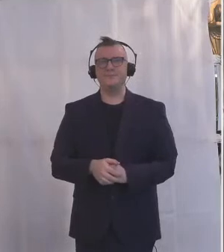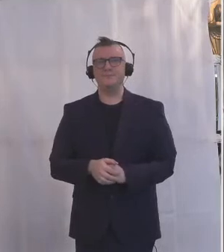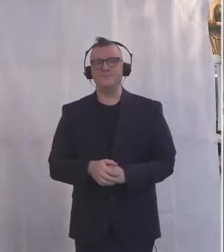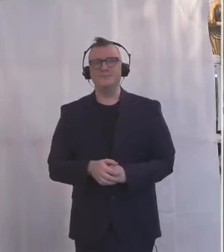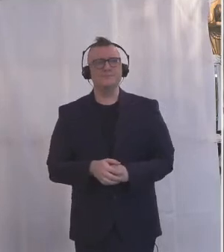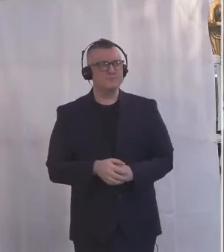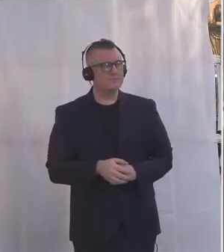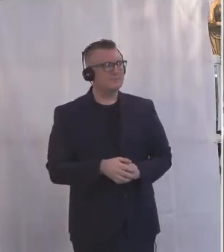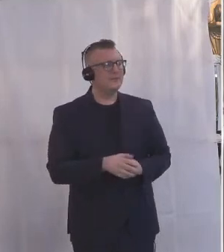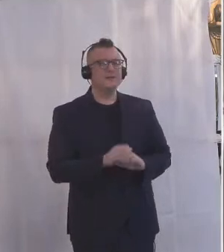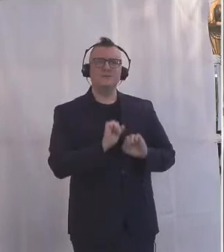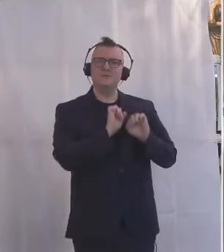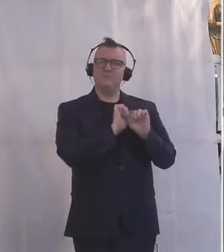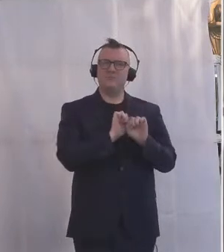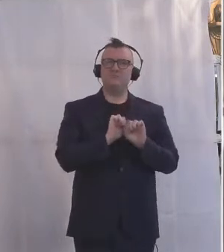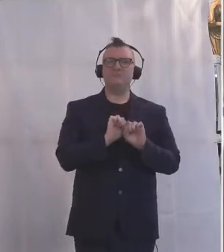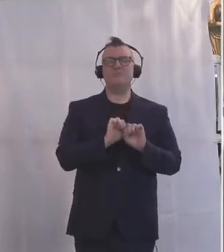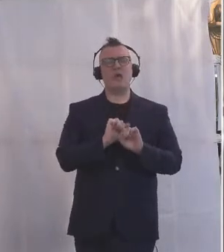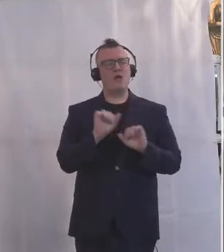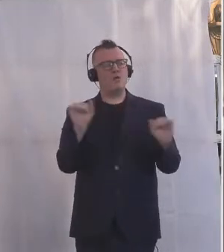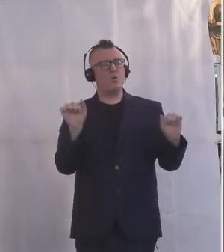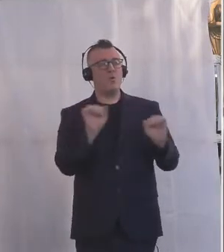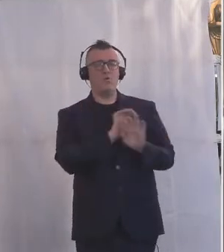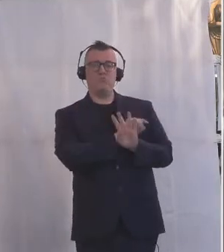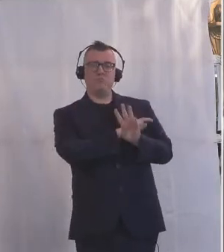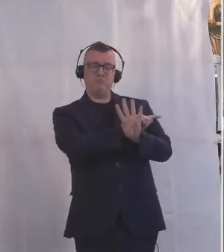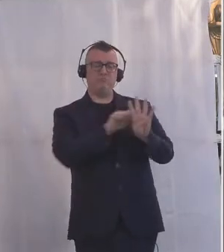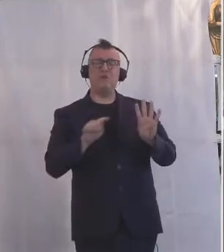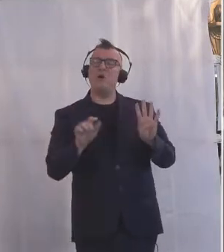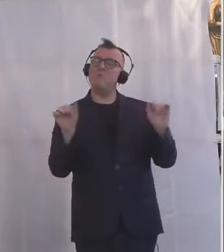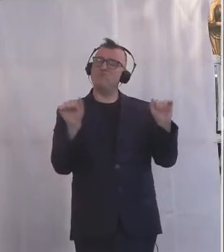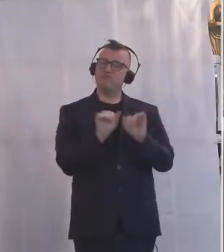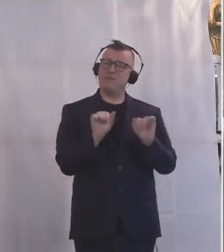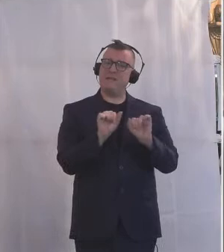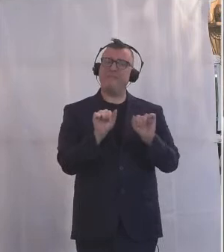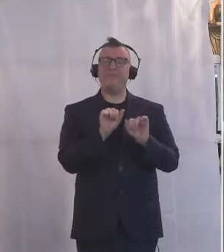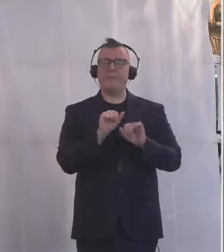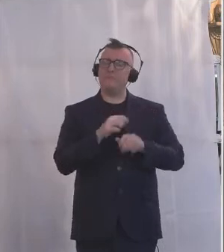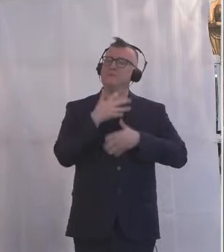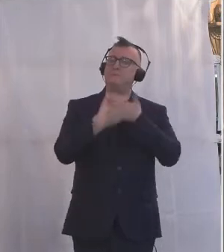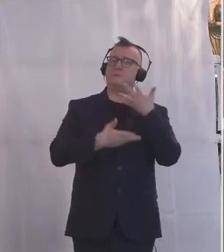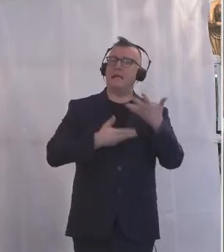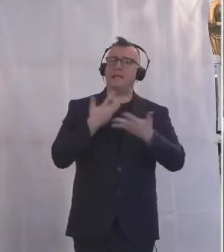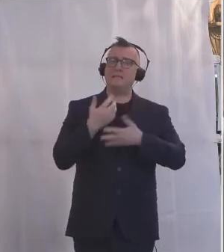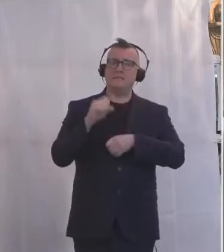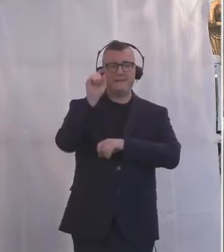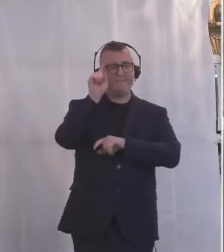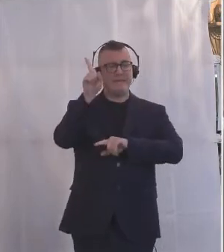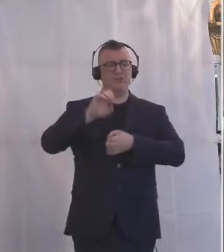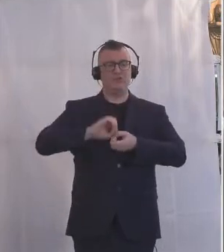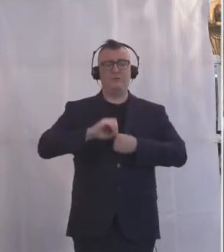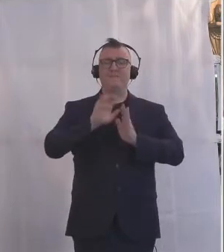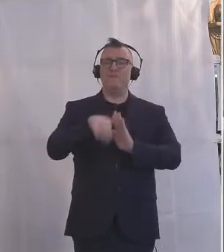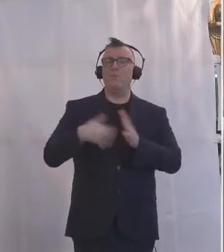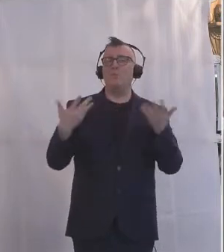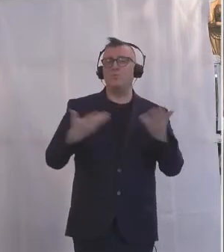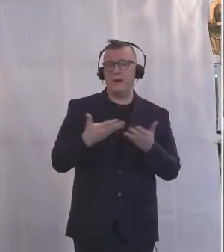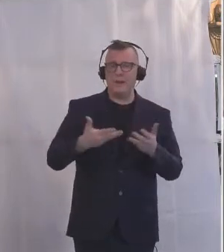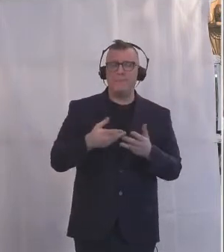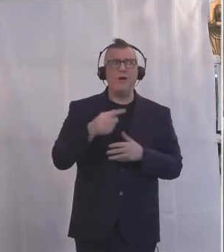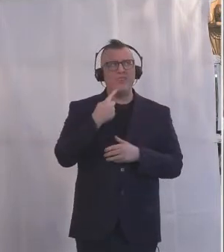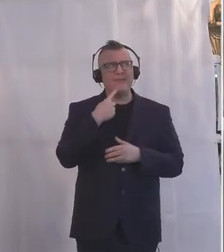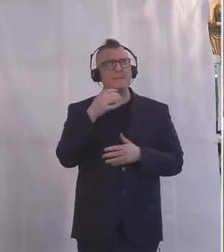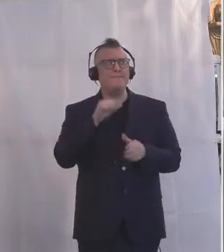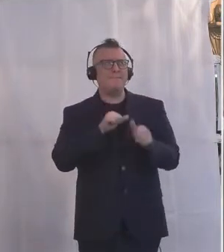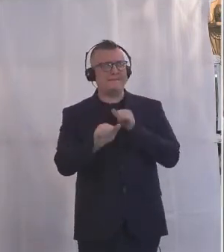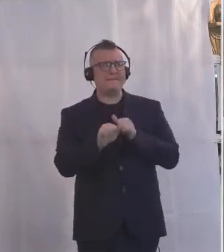So you've all briefly touched upon why you've developed your innovation, but I think what would be really interesting to understand is, like, what